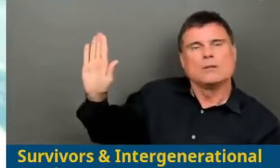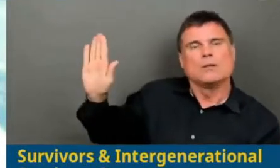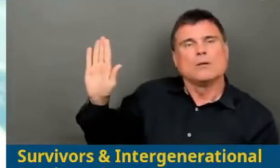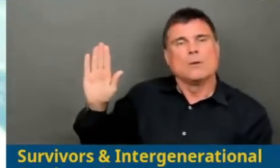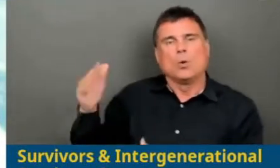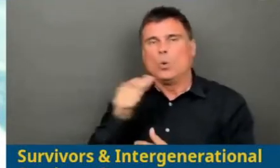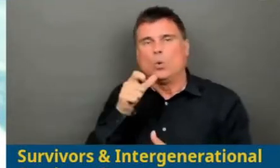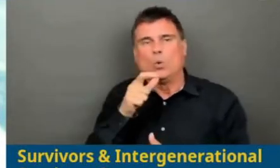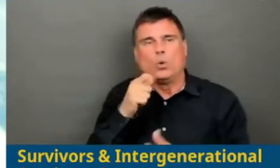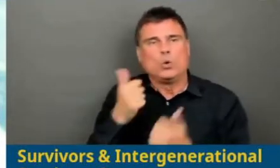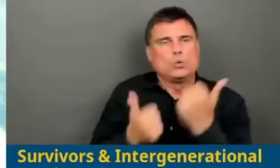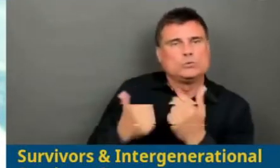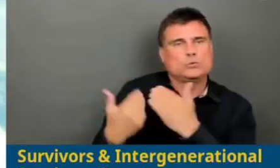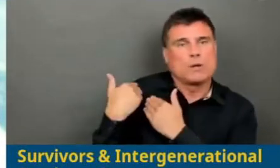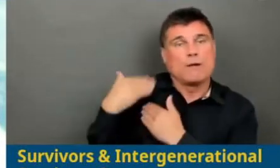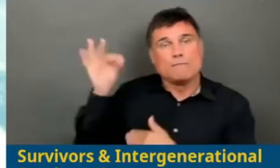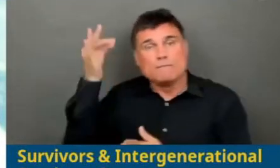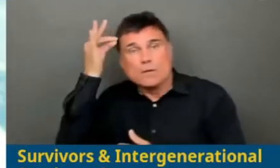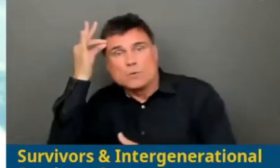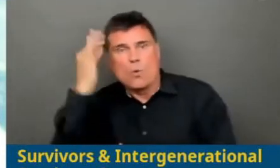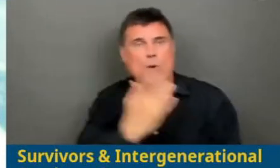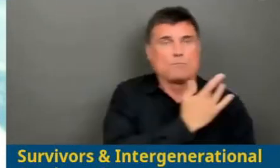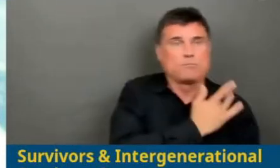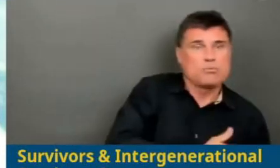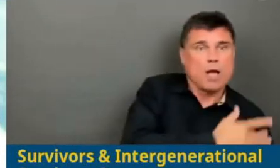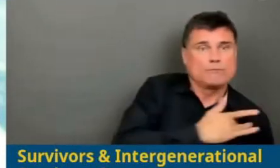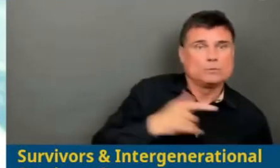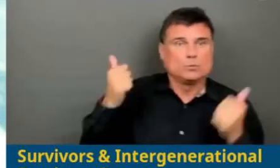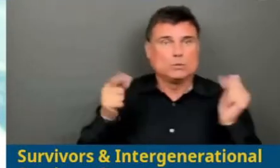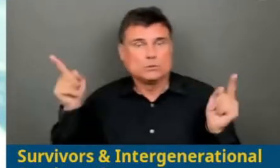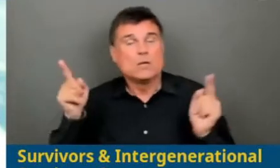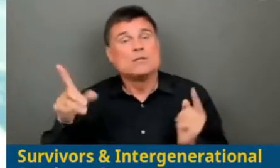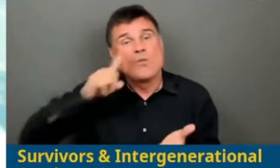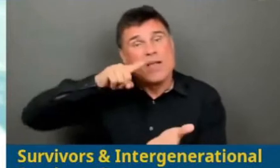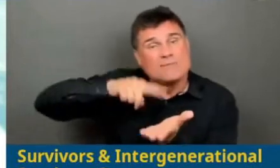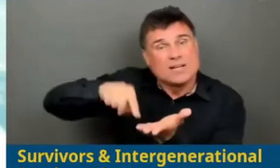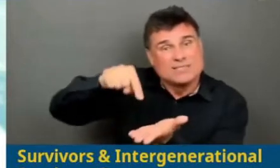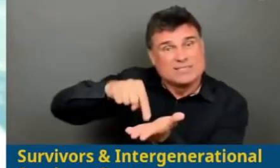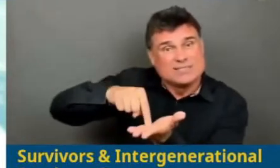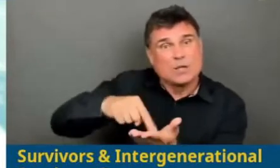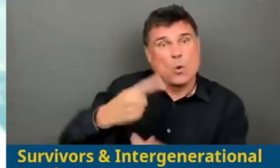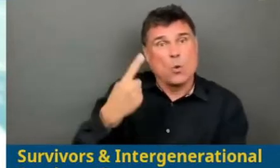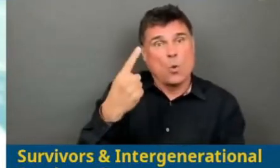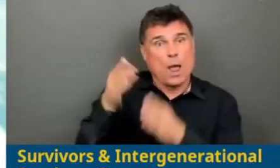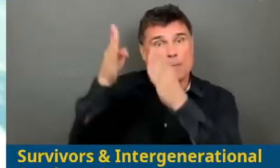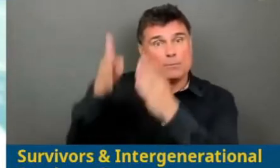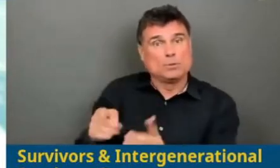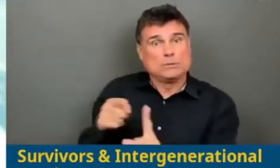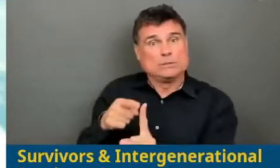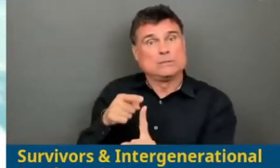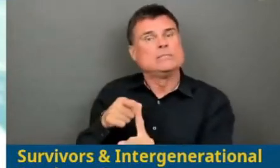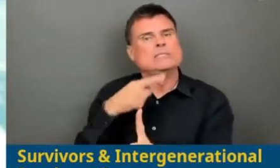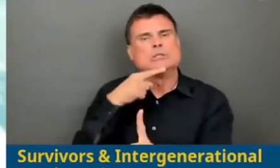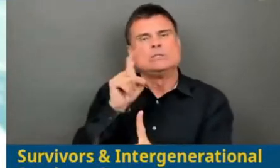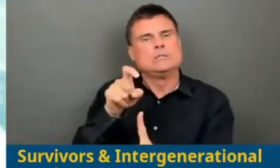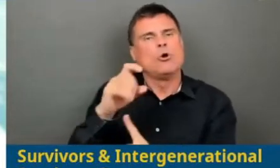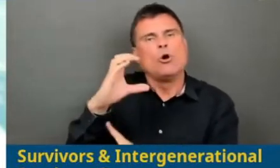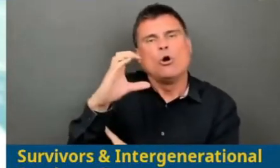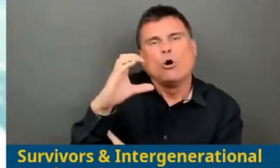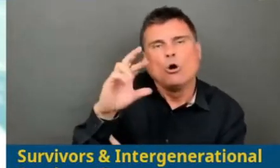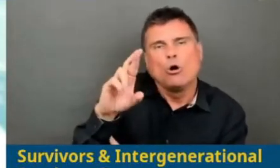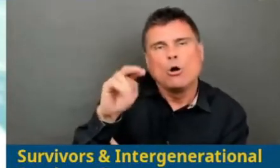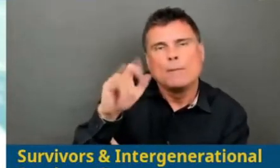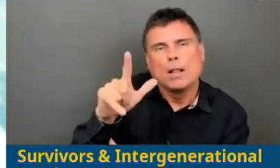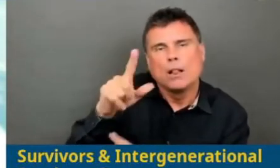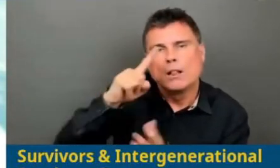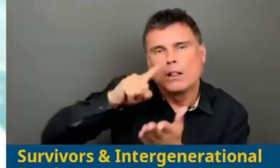be investigations. One has suggested that we have criminal investigations. Others have suggested a commission of inquiry.